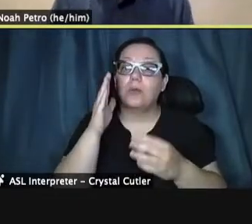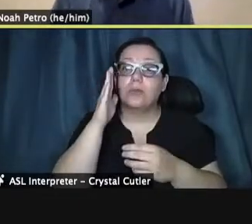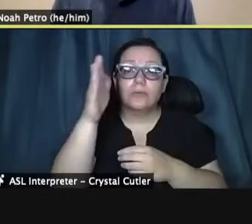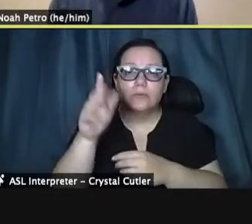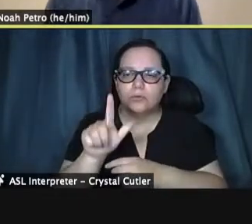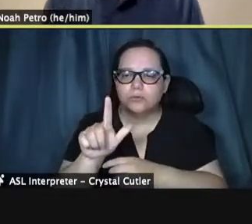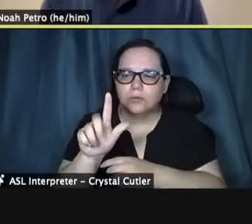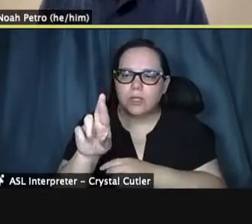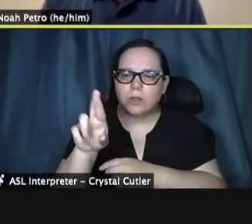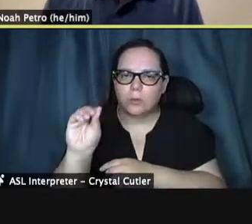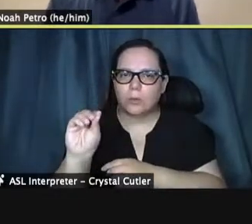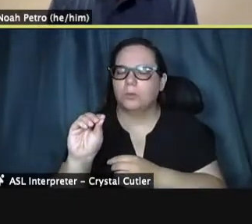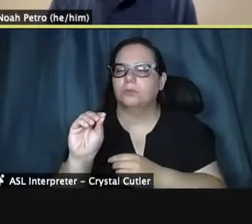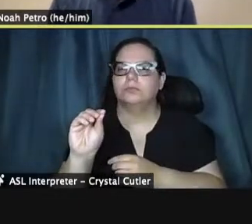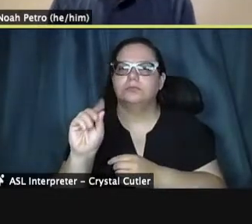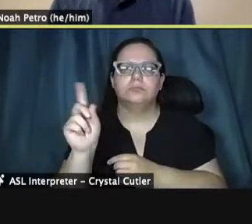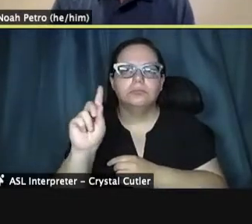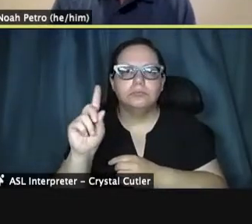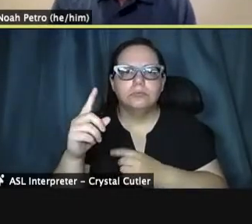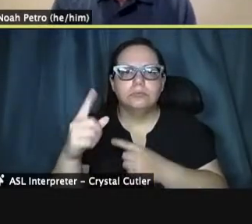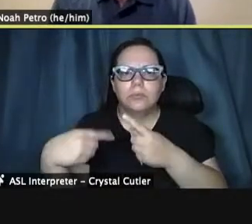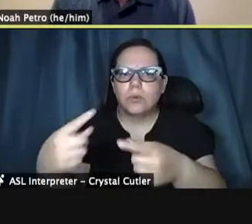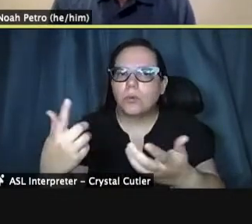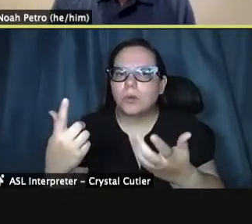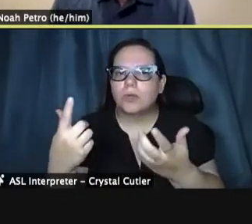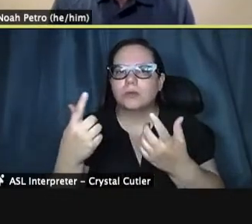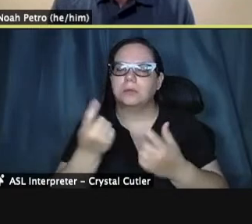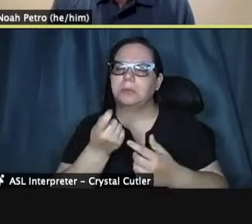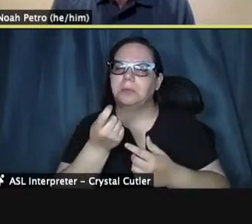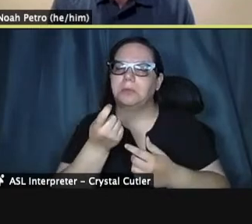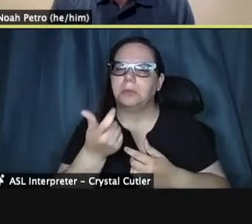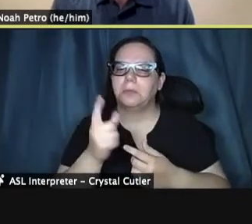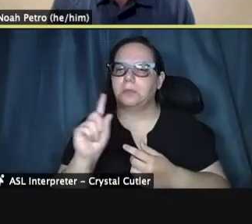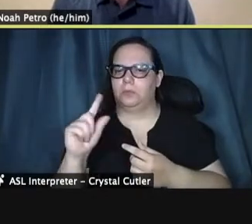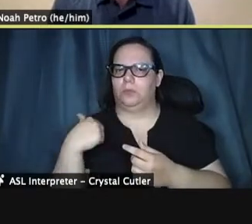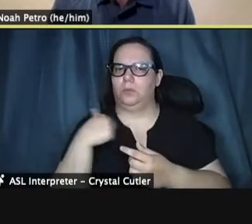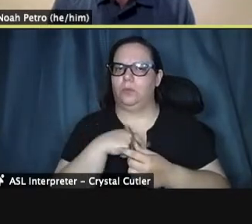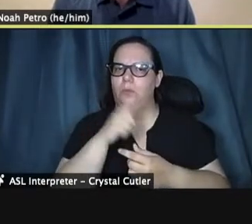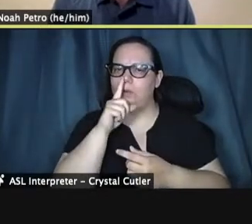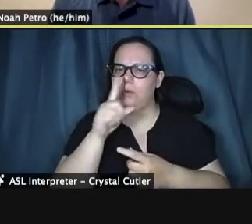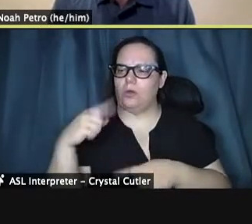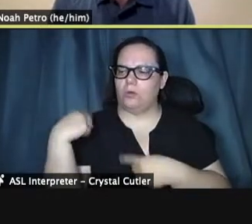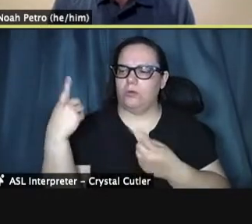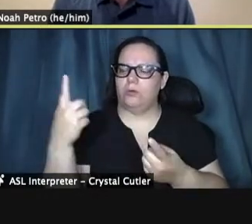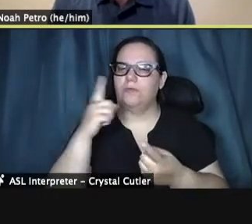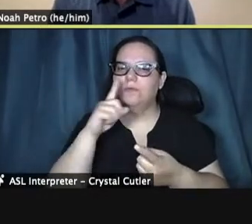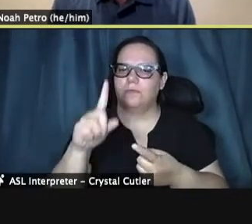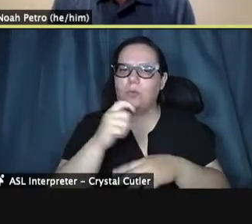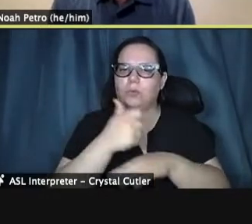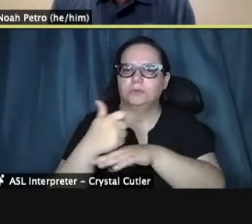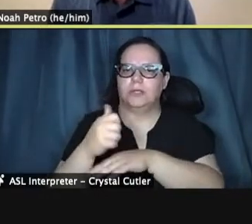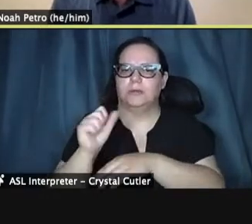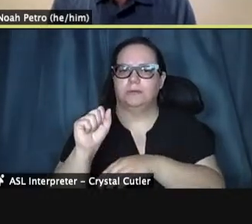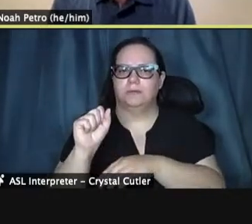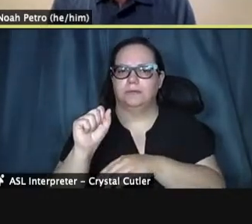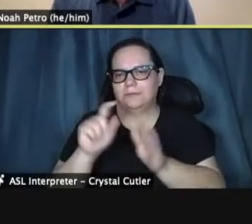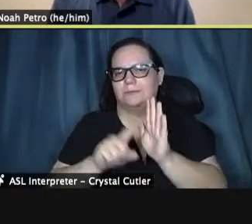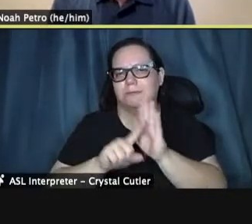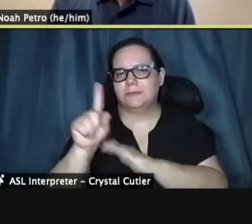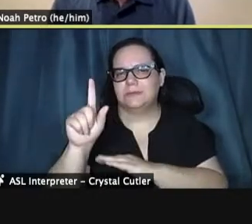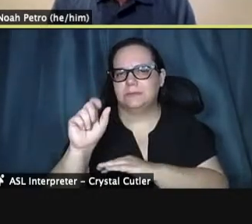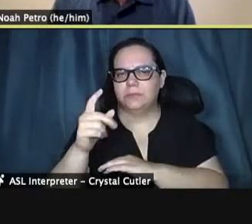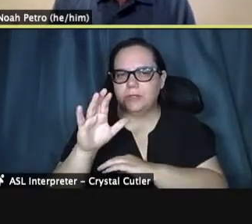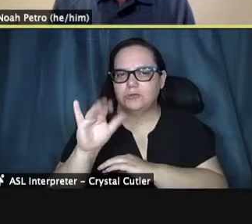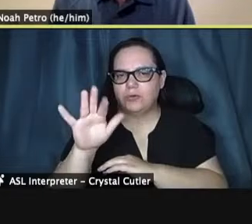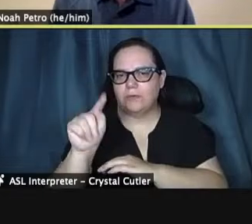Where are we going? And a little bit of where we are in terms of the status of the spacecraft. And so, of course, July 20th is